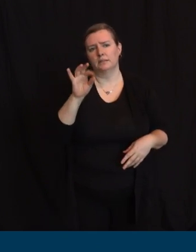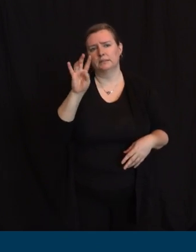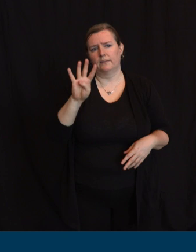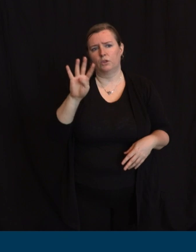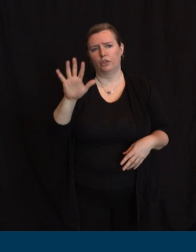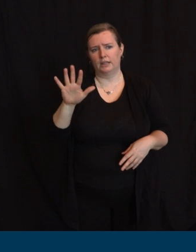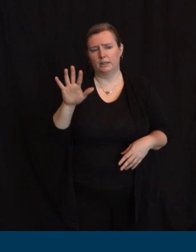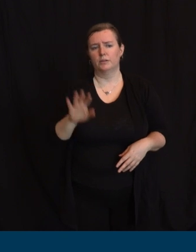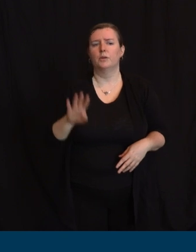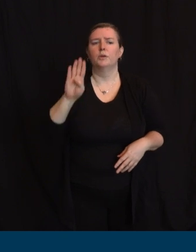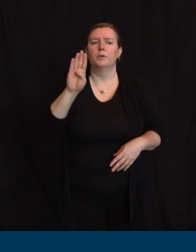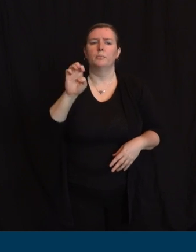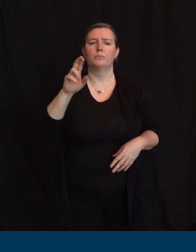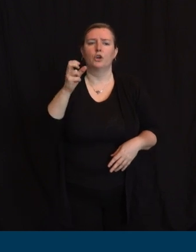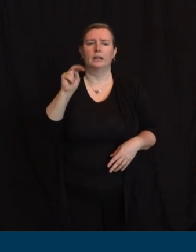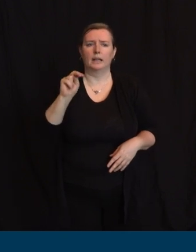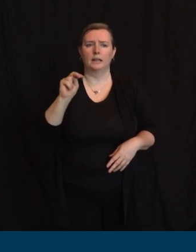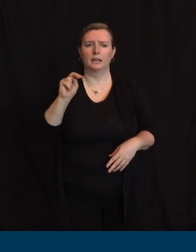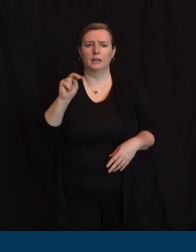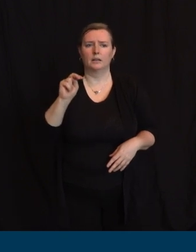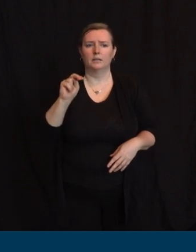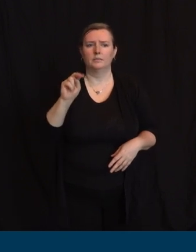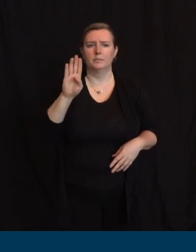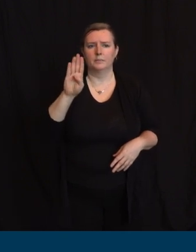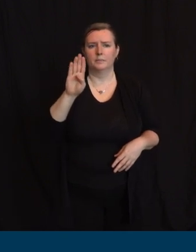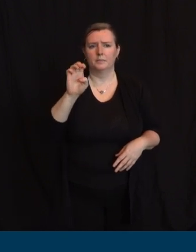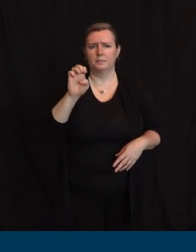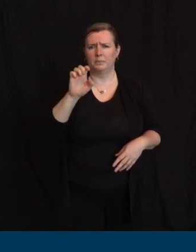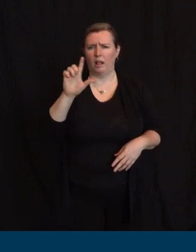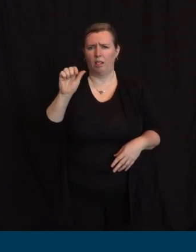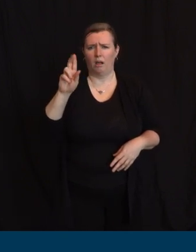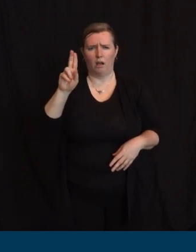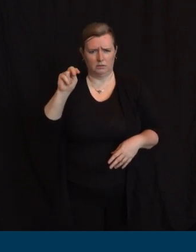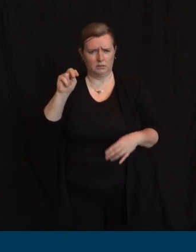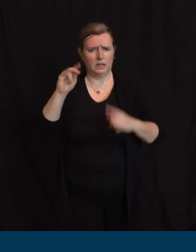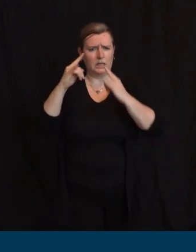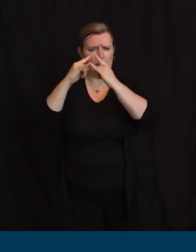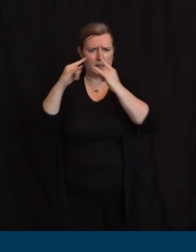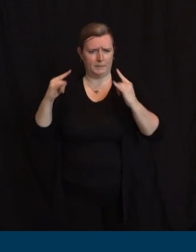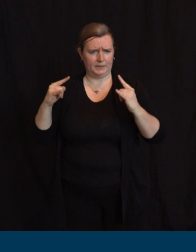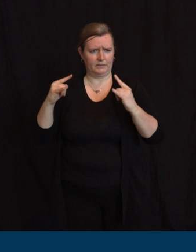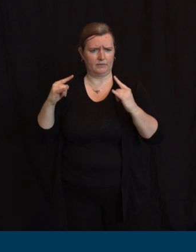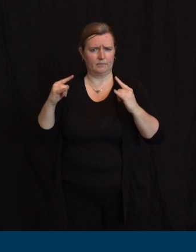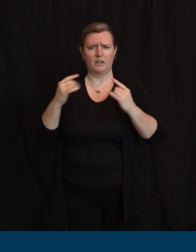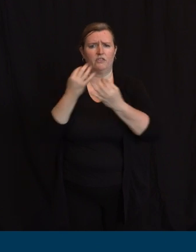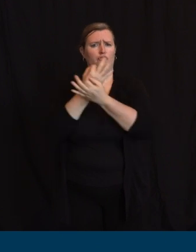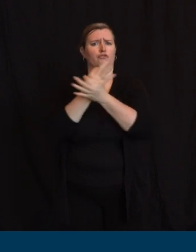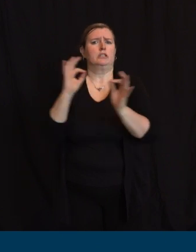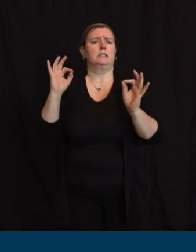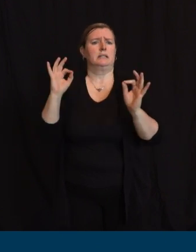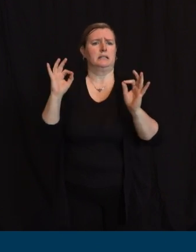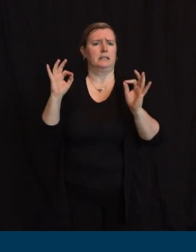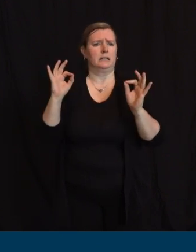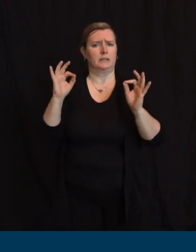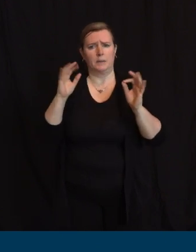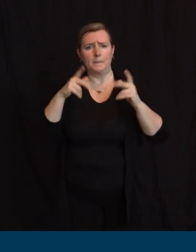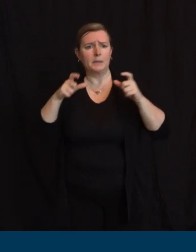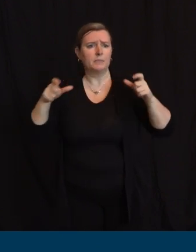concentration camp was liberated by British forces. One of those freed that day was